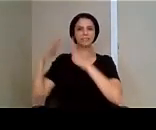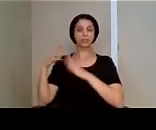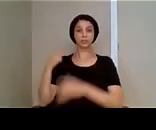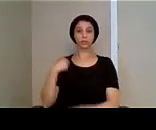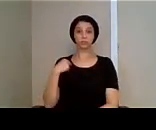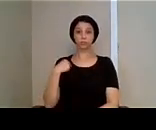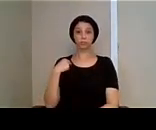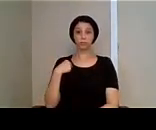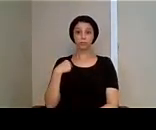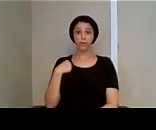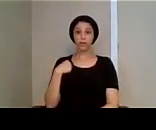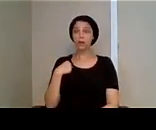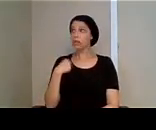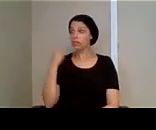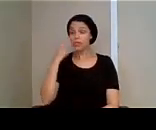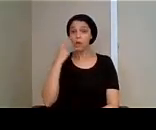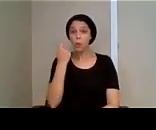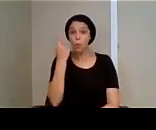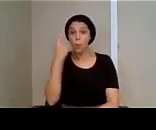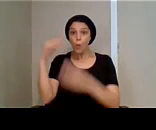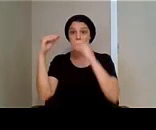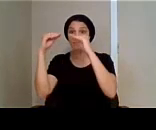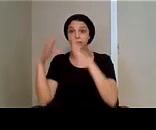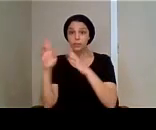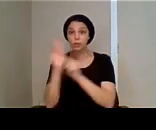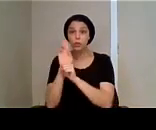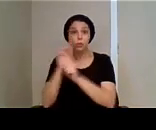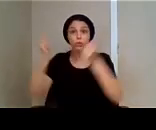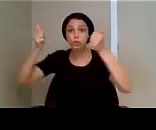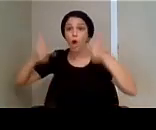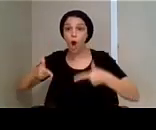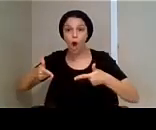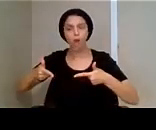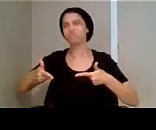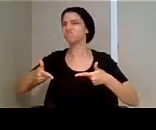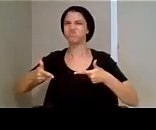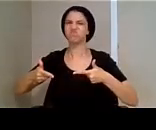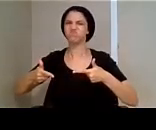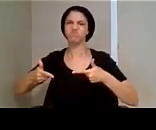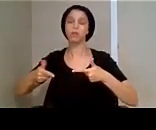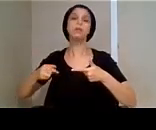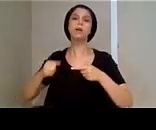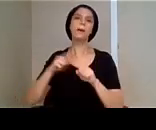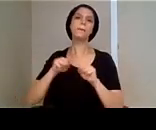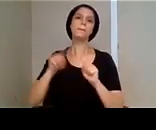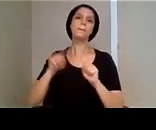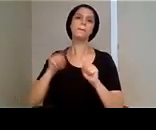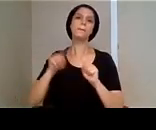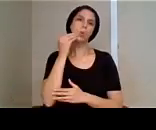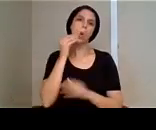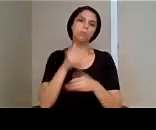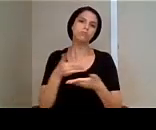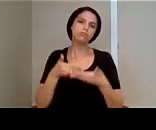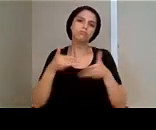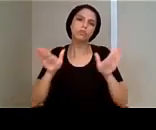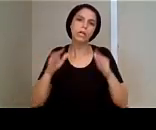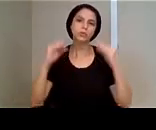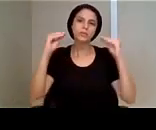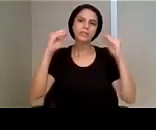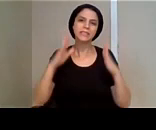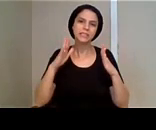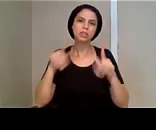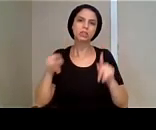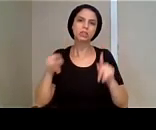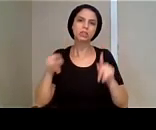one teacher to use all these types of assignments. You're probably going to recognize that teachers are going to kind of familiarize themselves with, I would say,